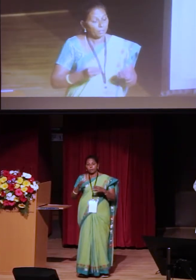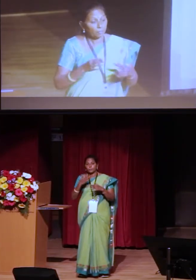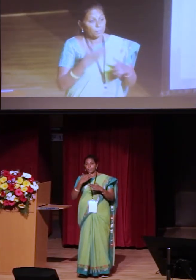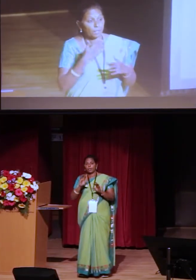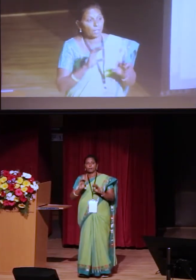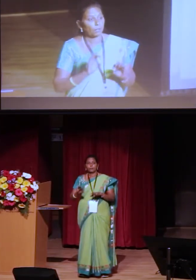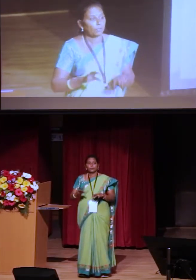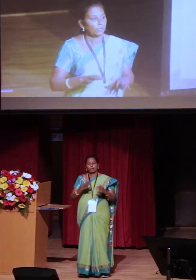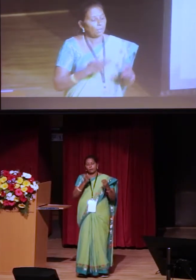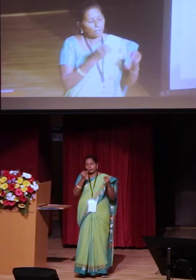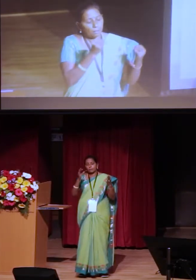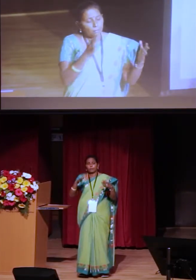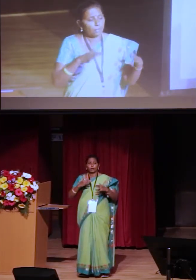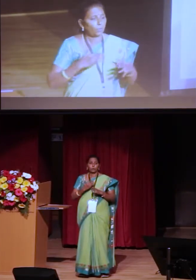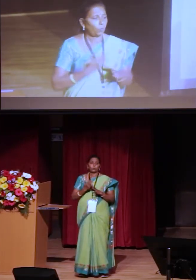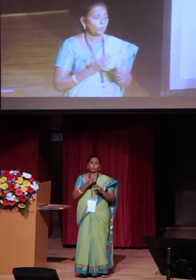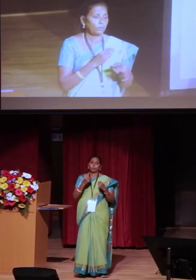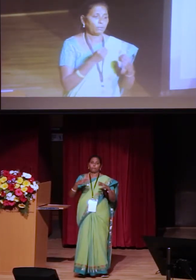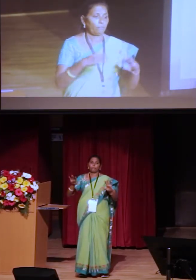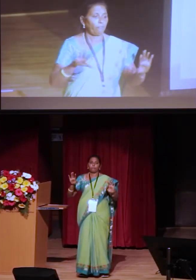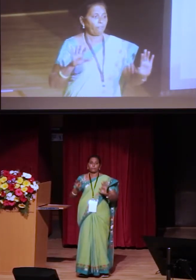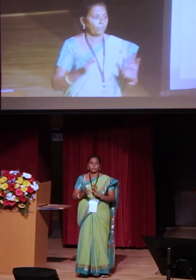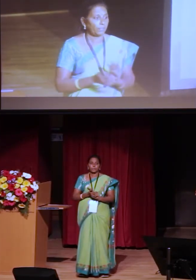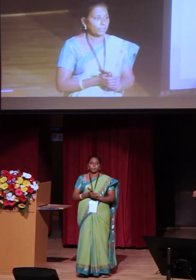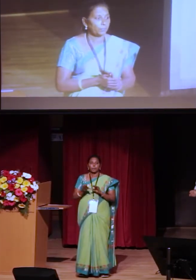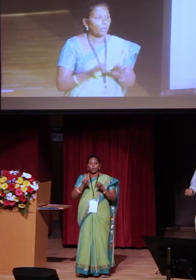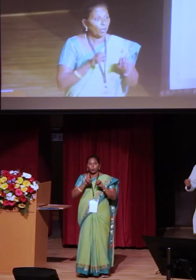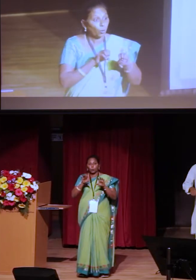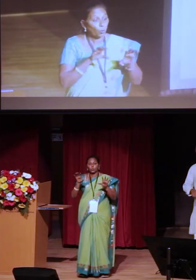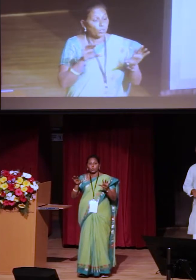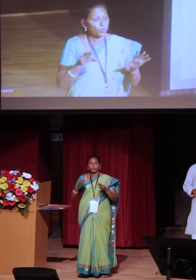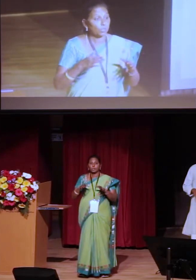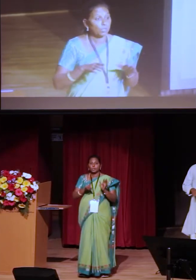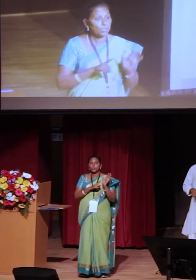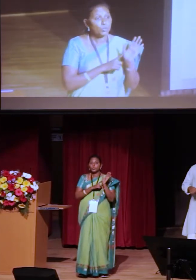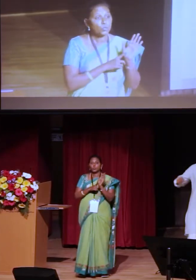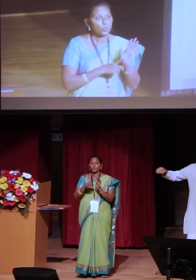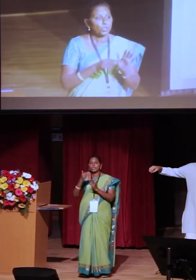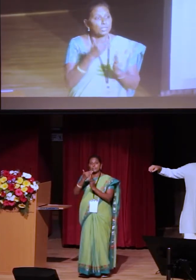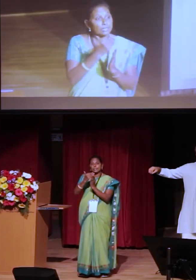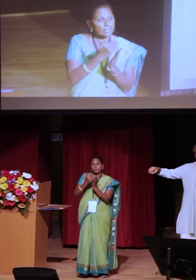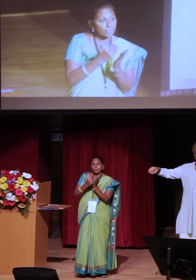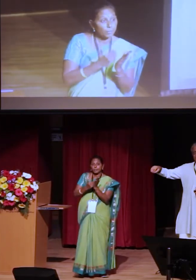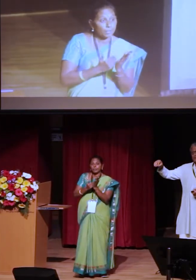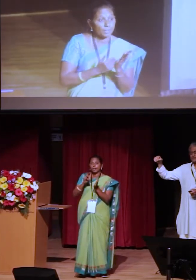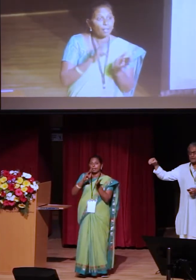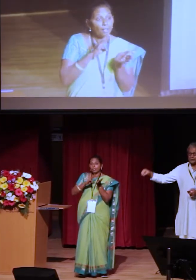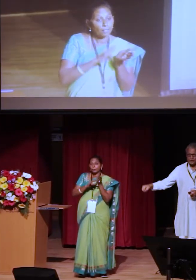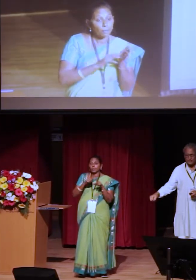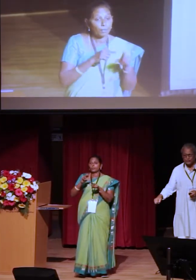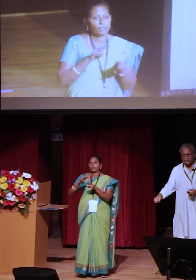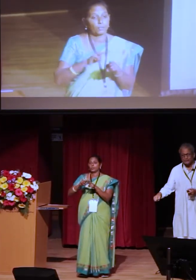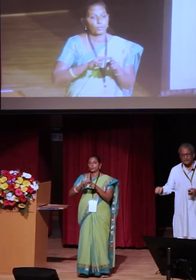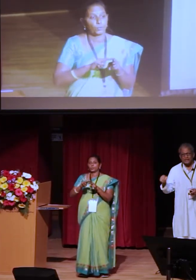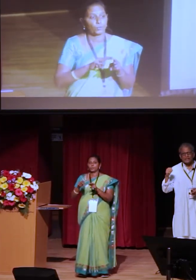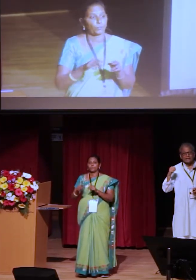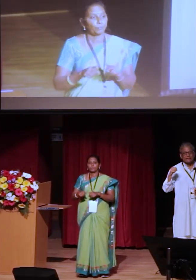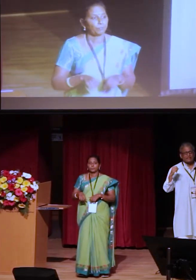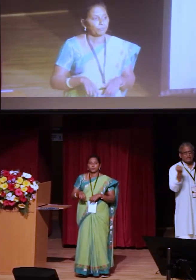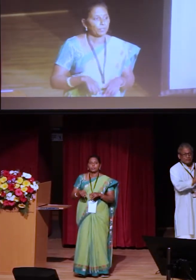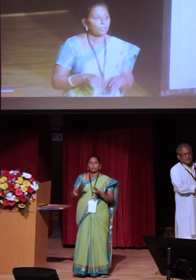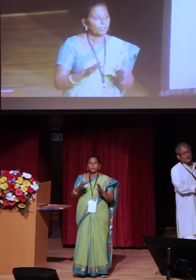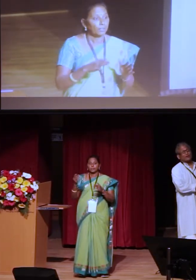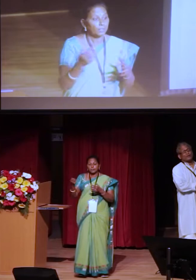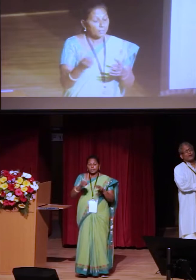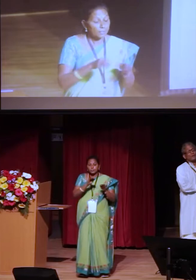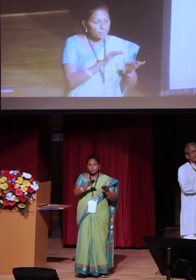oh, are we going to do anything at all? To eventually showing systematically exactly the method that was used in UK schools,